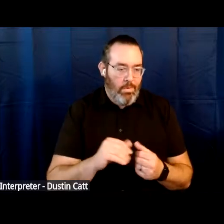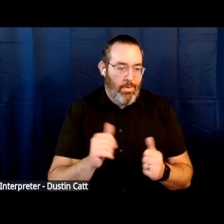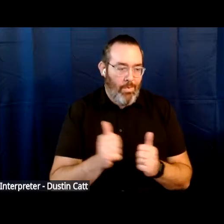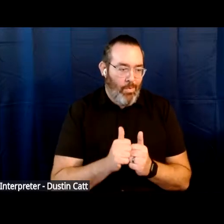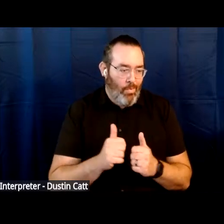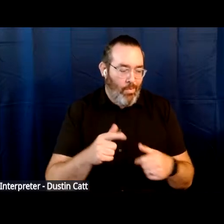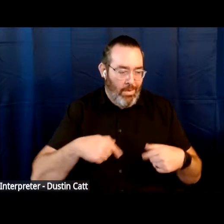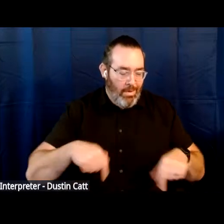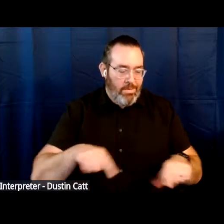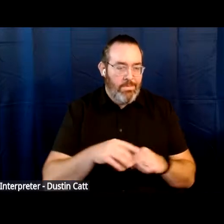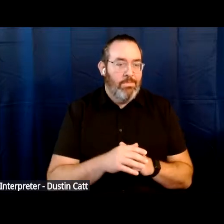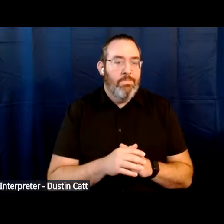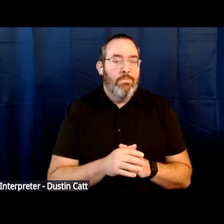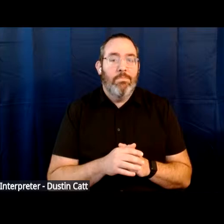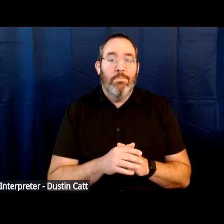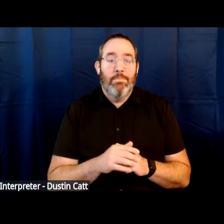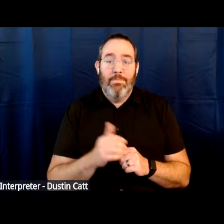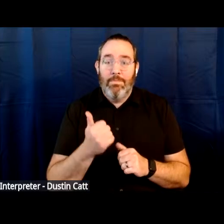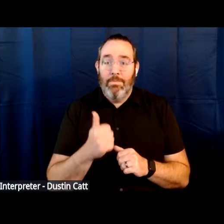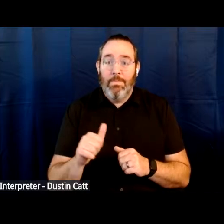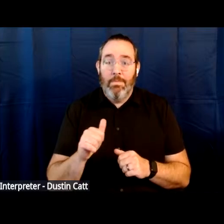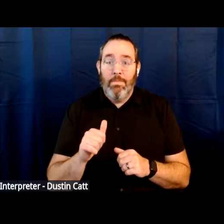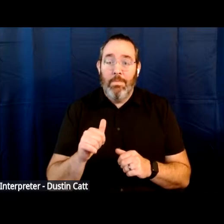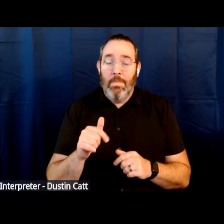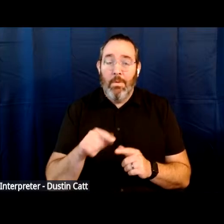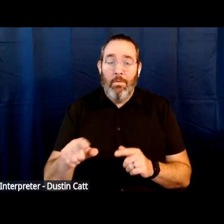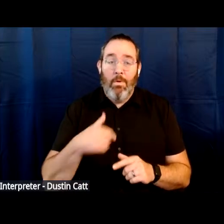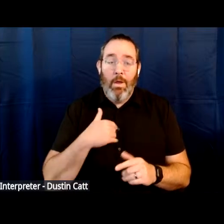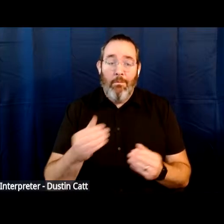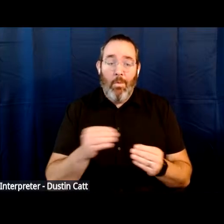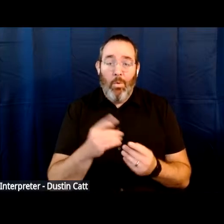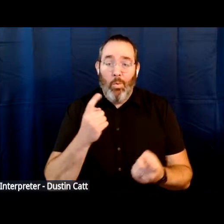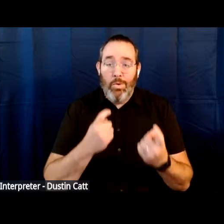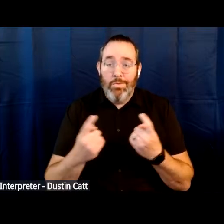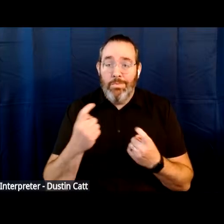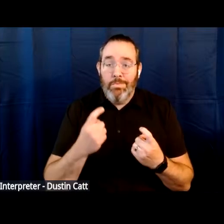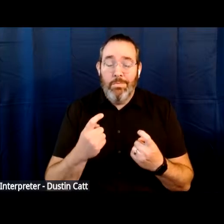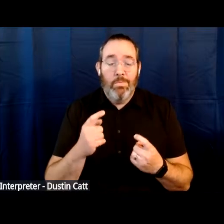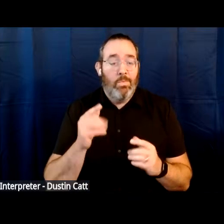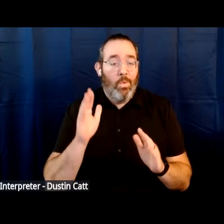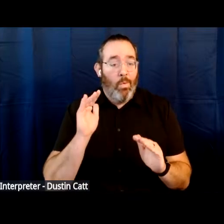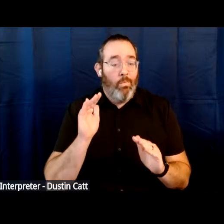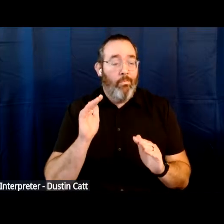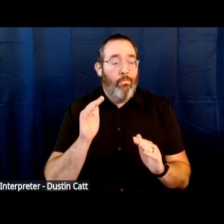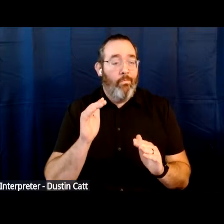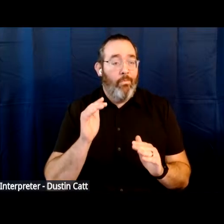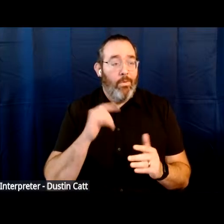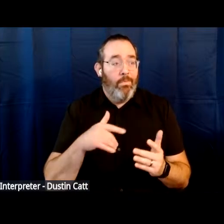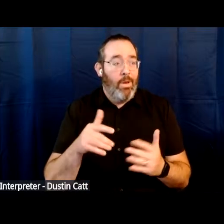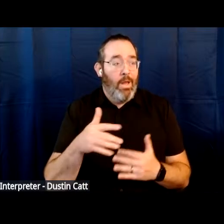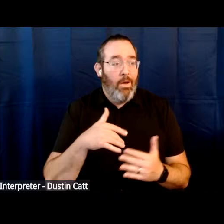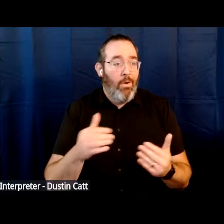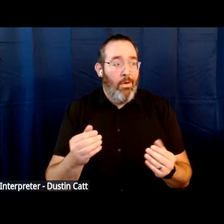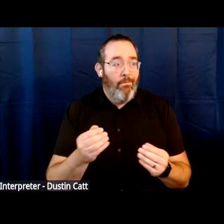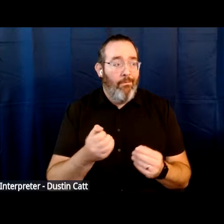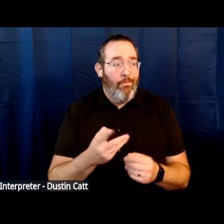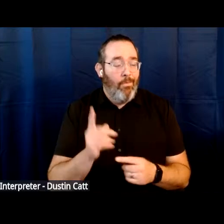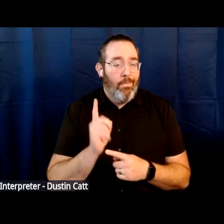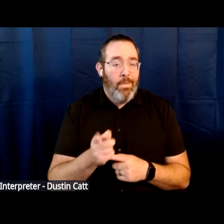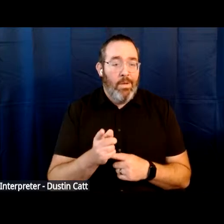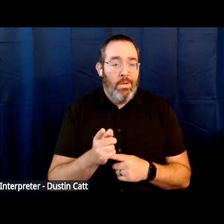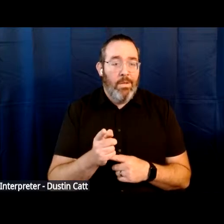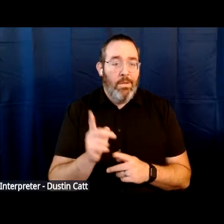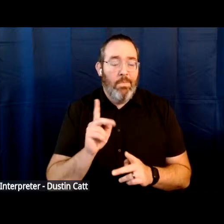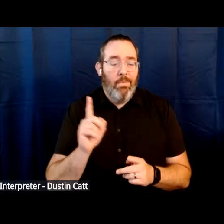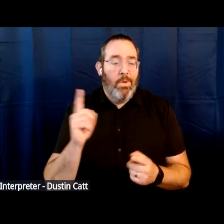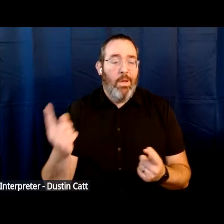us. And if anybody has any additional questions, hopefully you guys will be able to hang around for a few minutes so people can come up